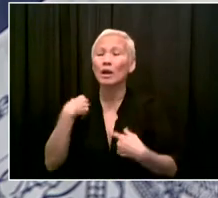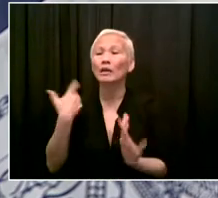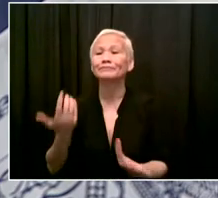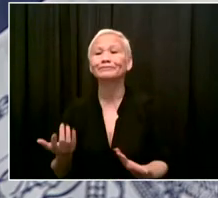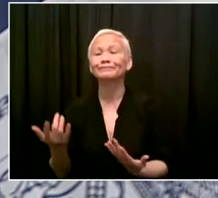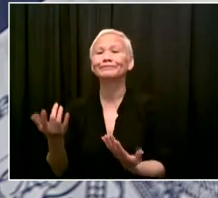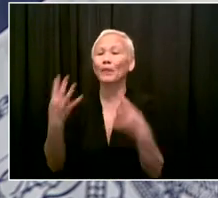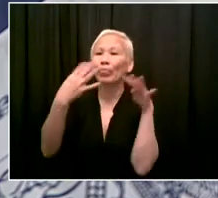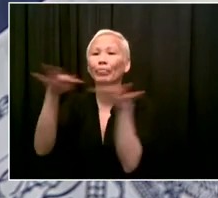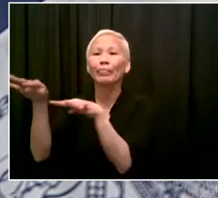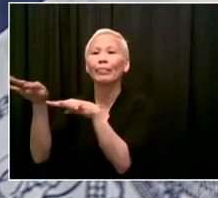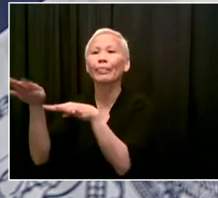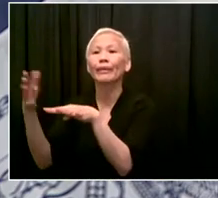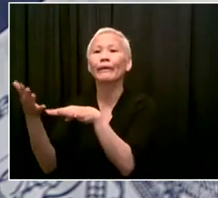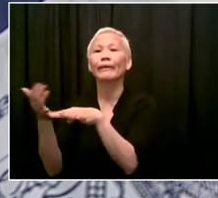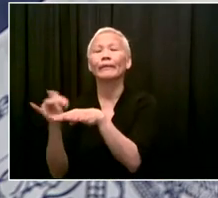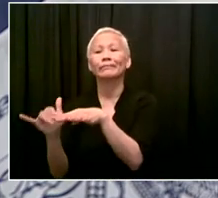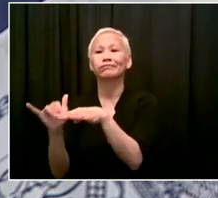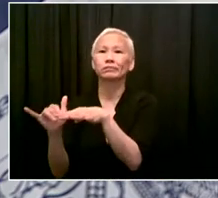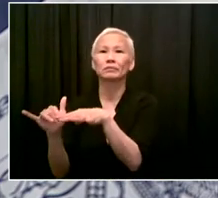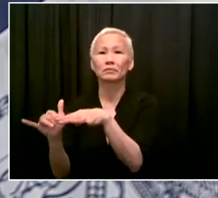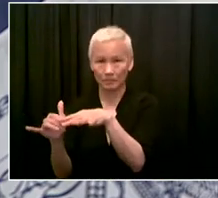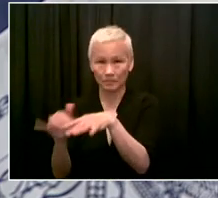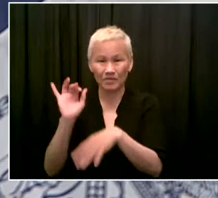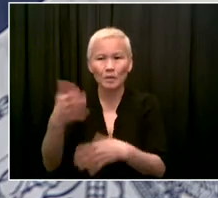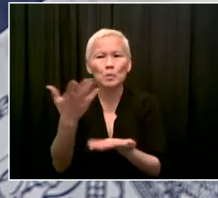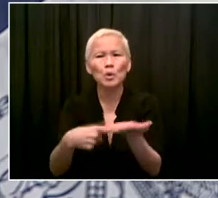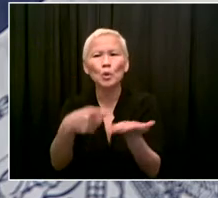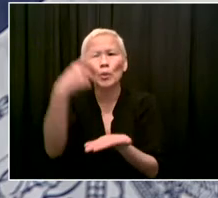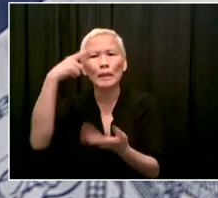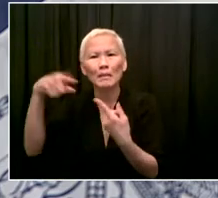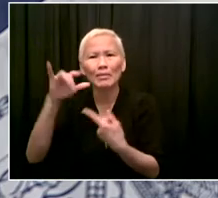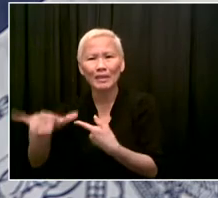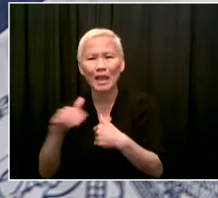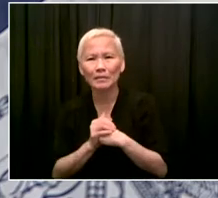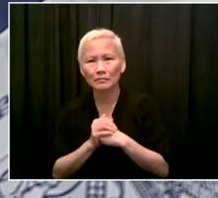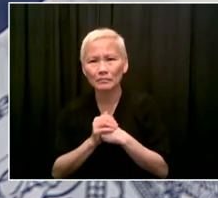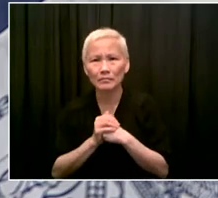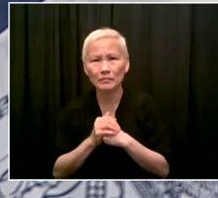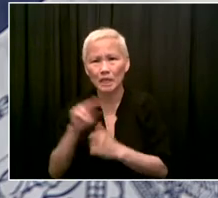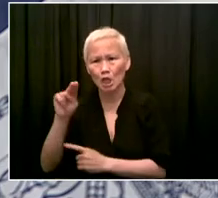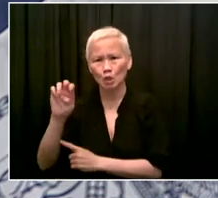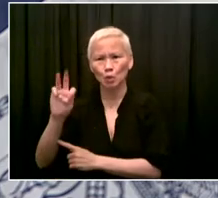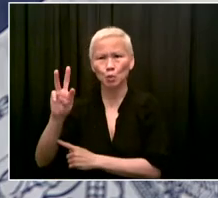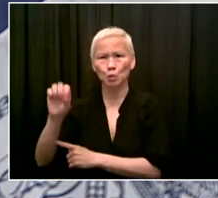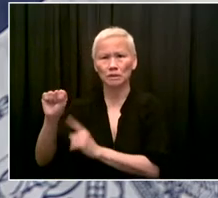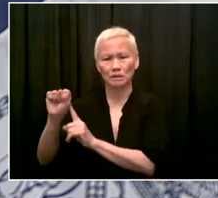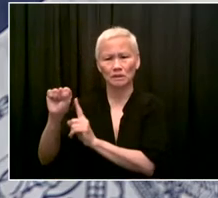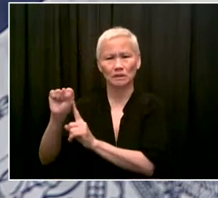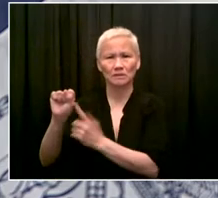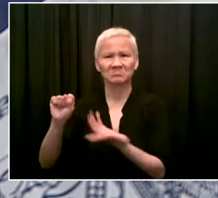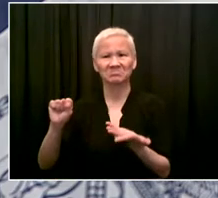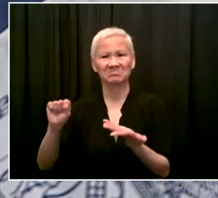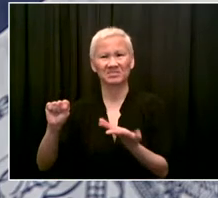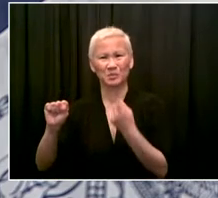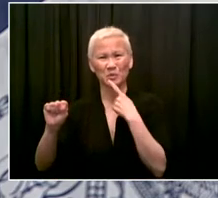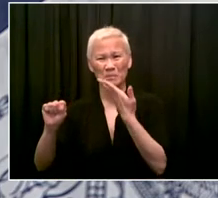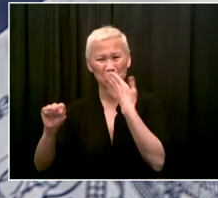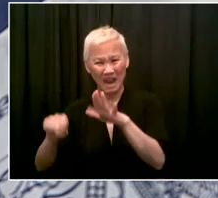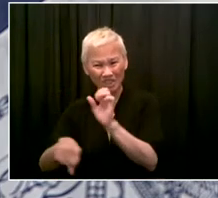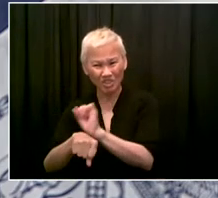were on that, you know, as far as the coverage of this race, and whether you agree with that assessment